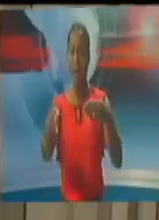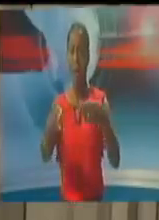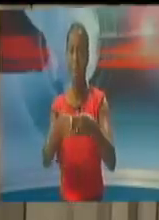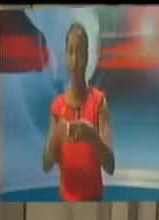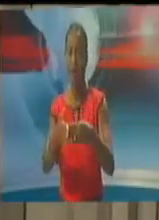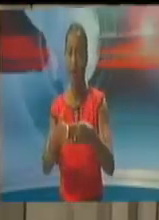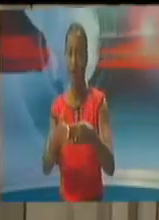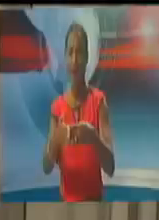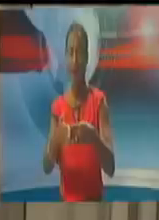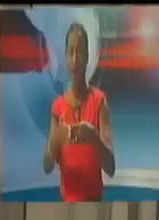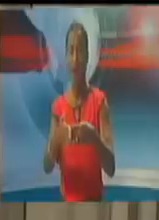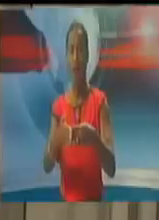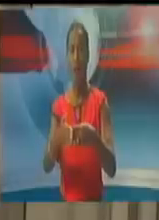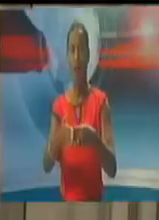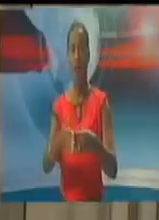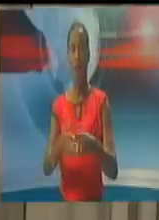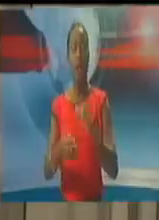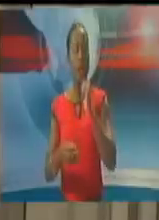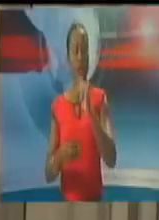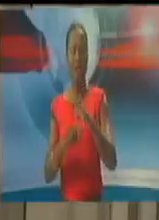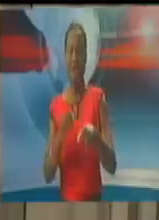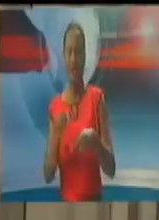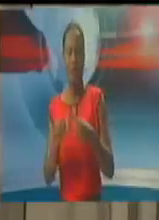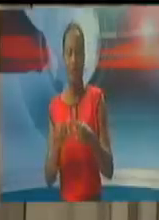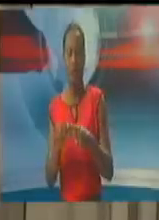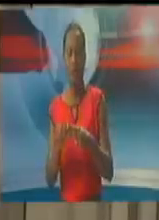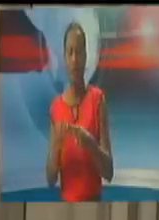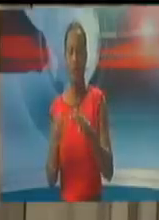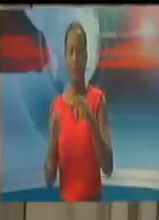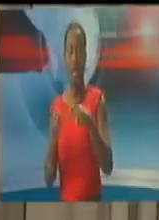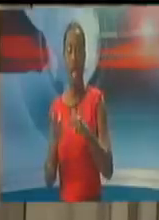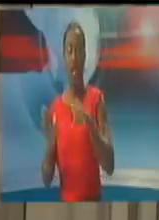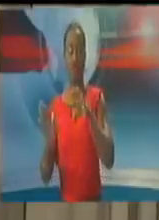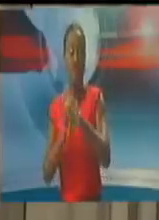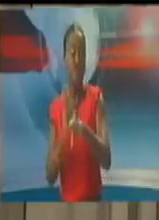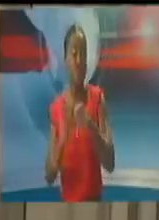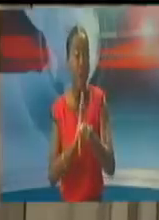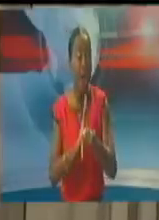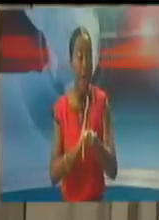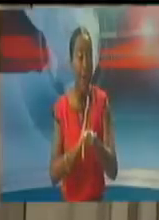stay-at-home measures and the regulations and provisions. Crime and criminality